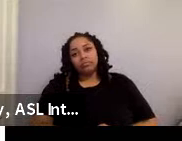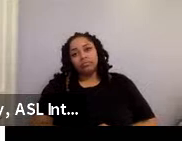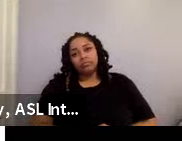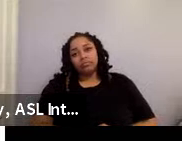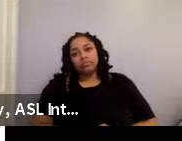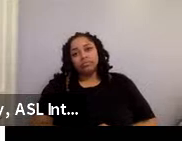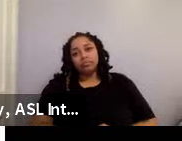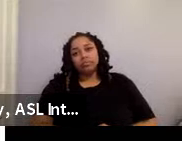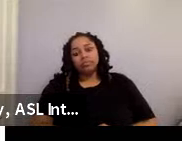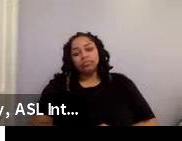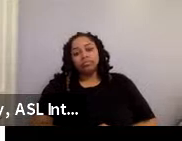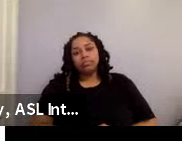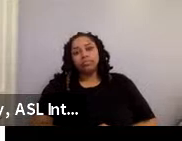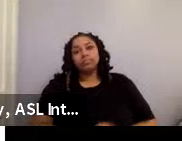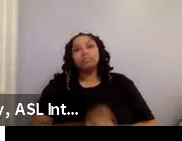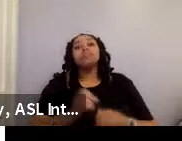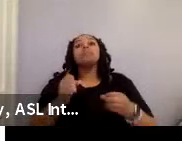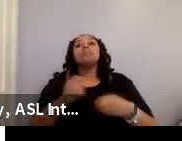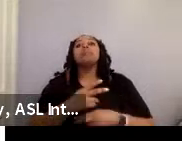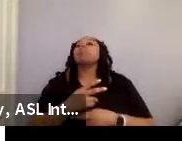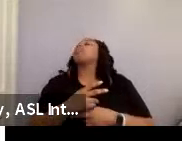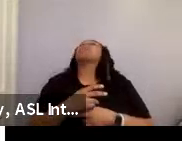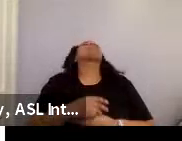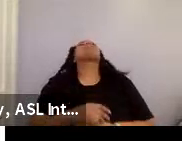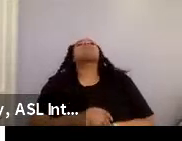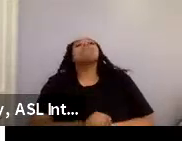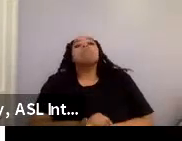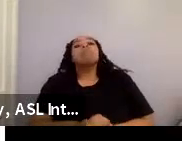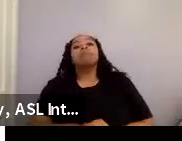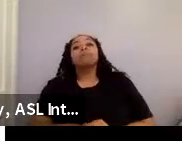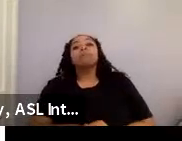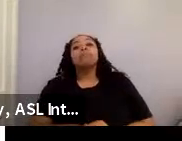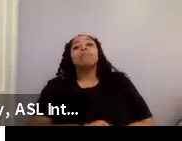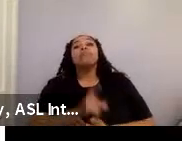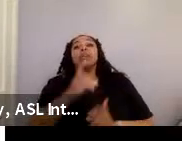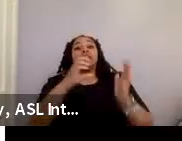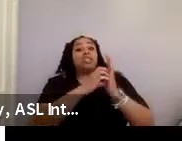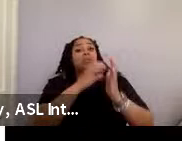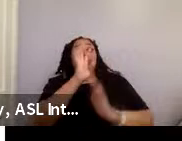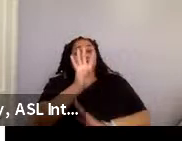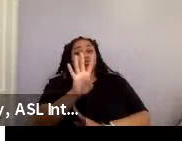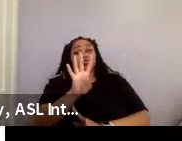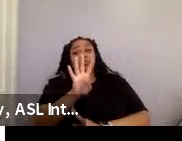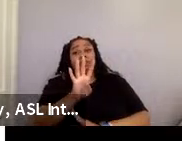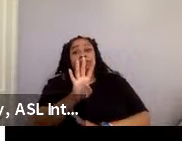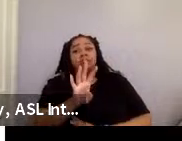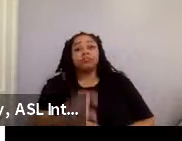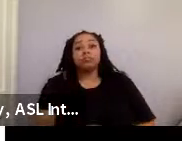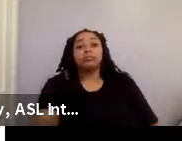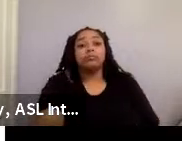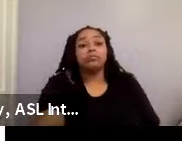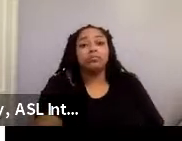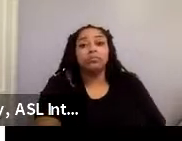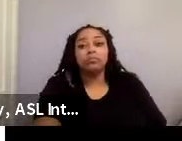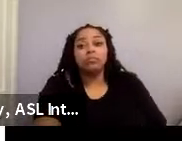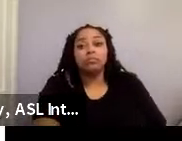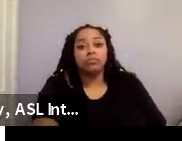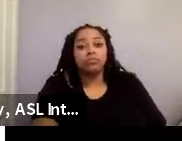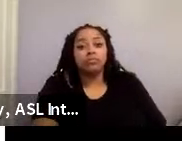on, slide 14. We're giving the Chapter 4 has the largest number of